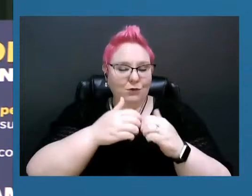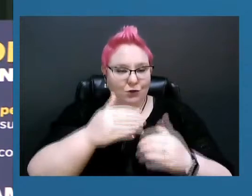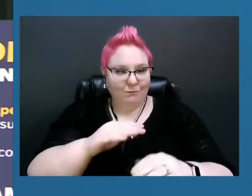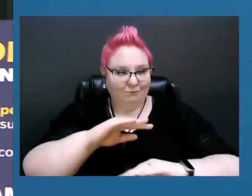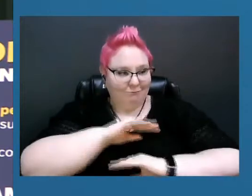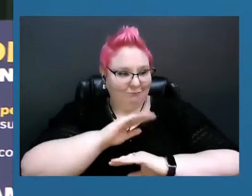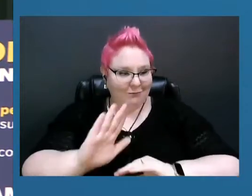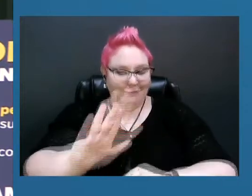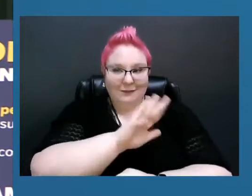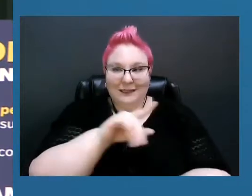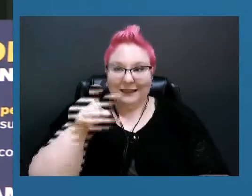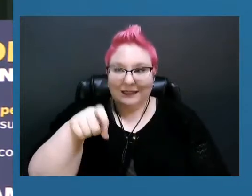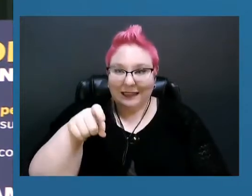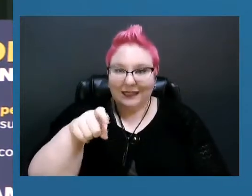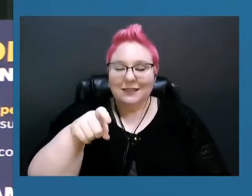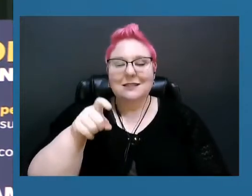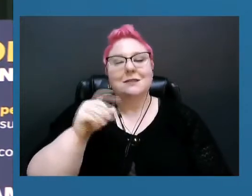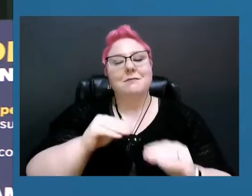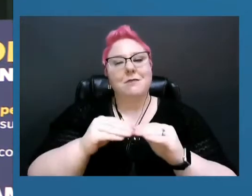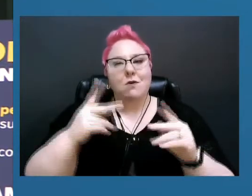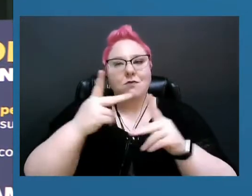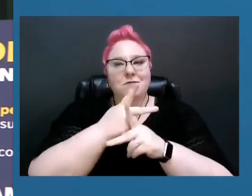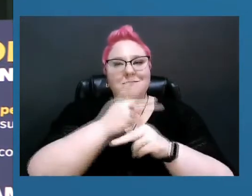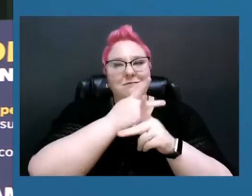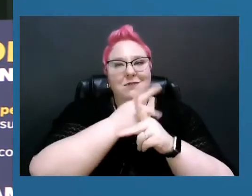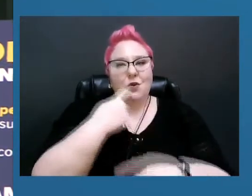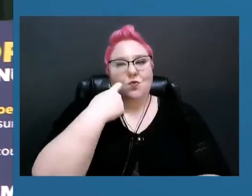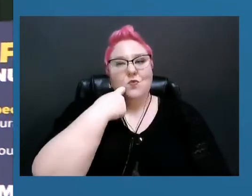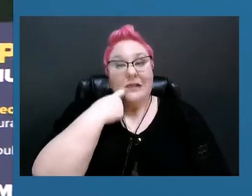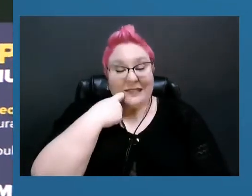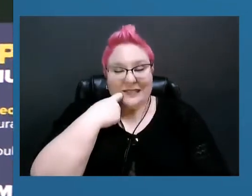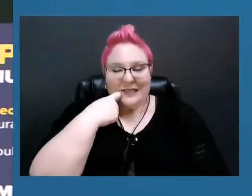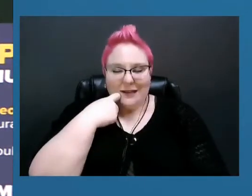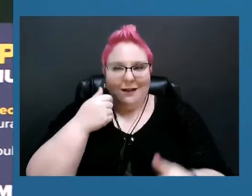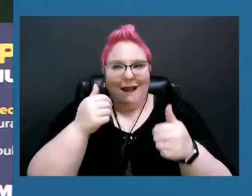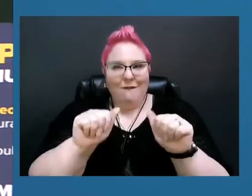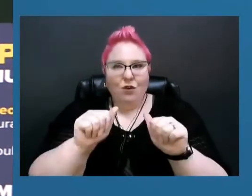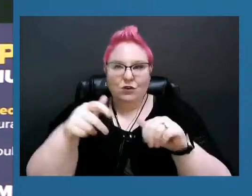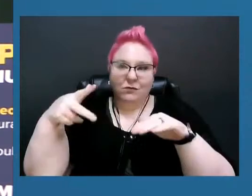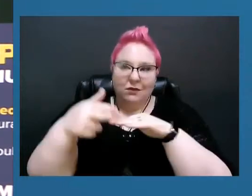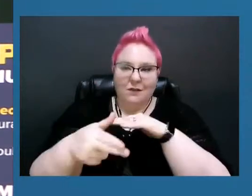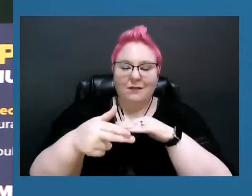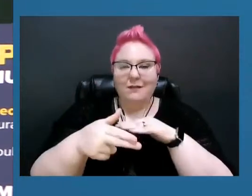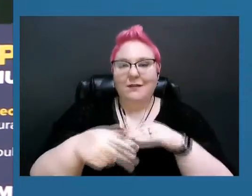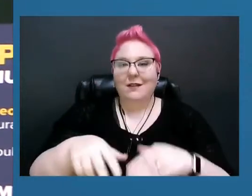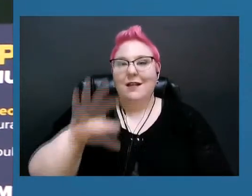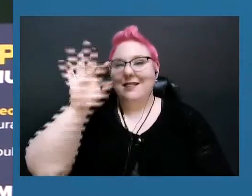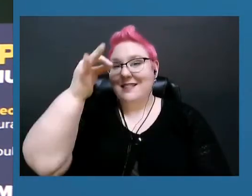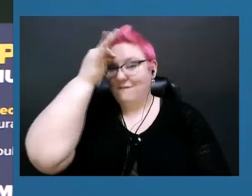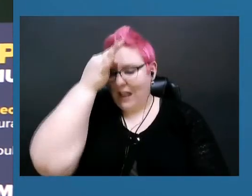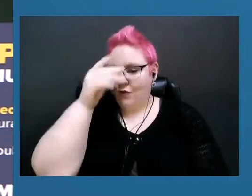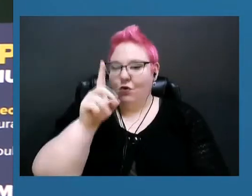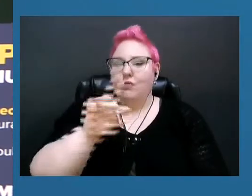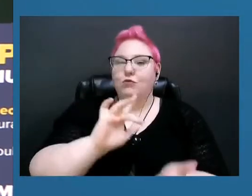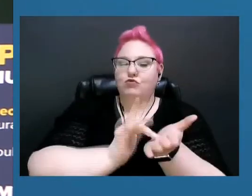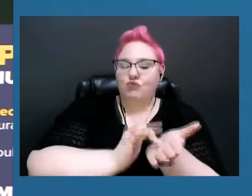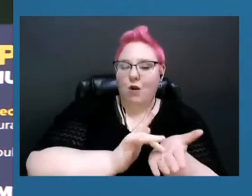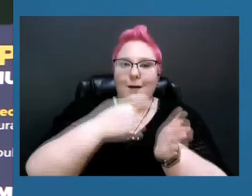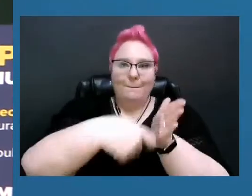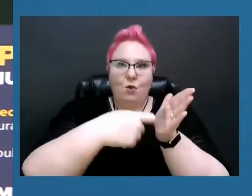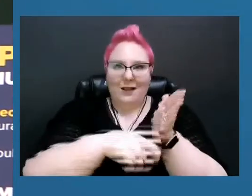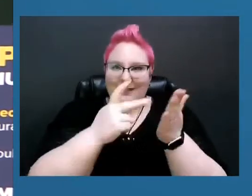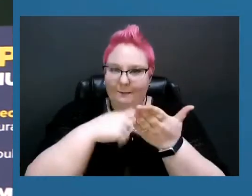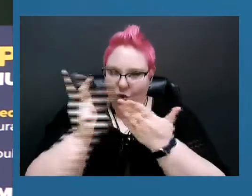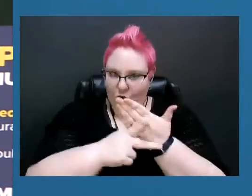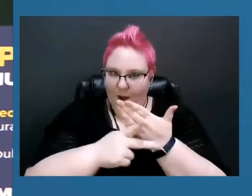further compounded by recent efforts to restrict the federal 340B federal drug pricing program. Since